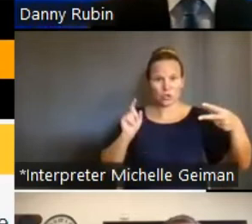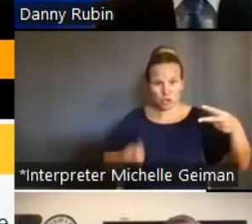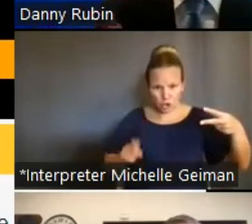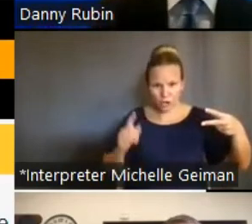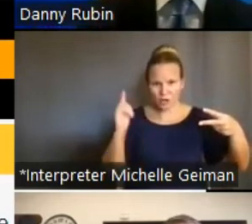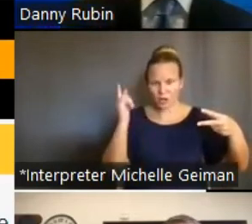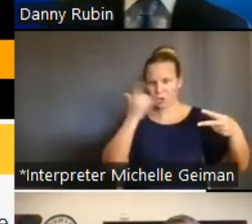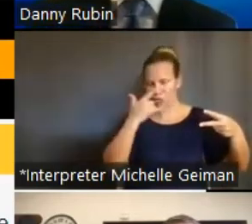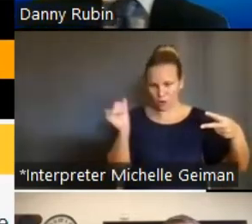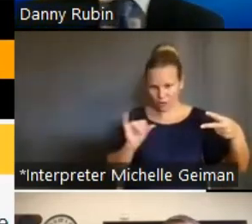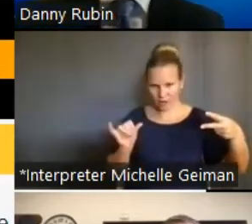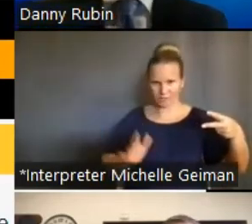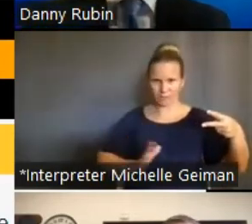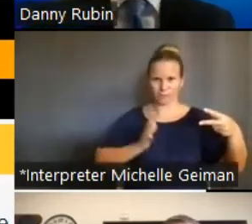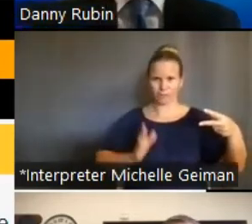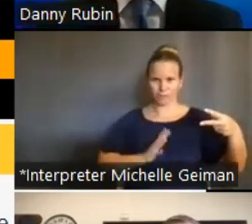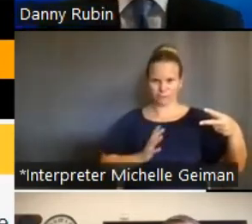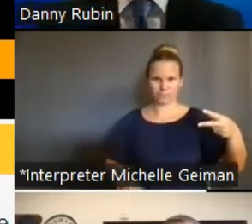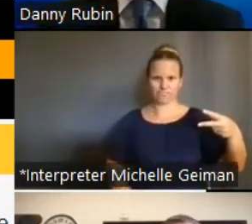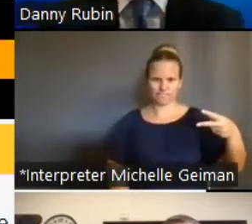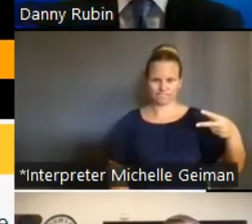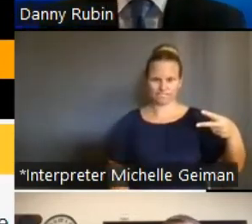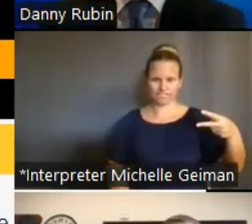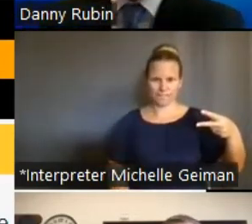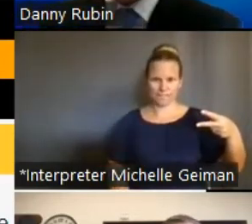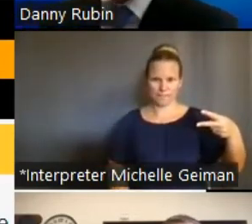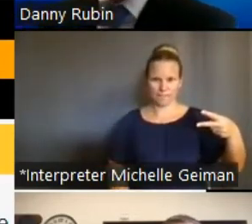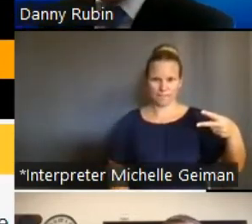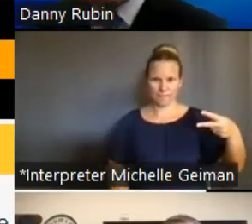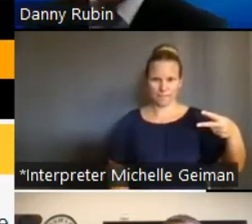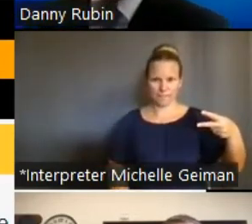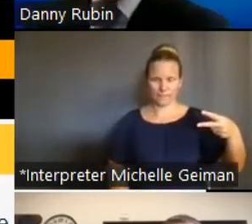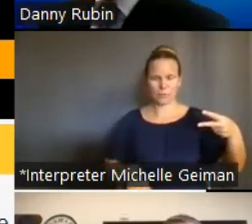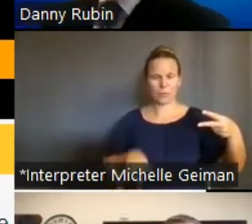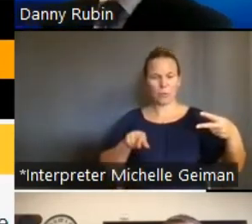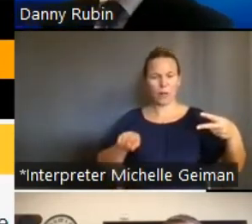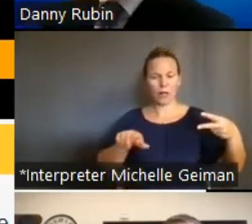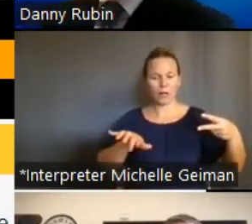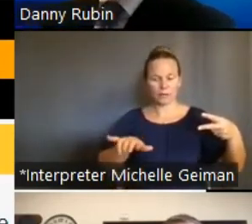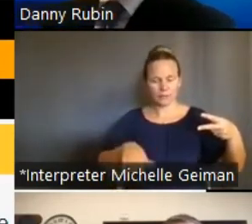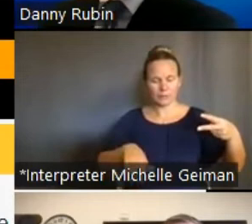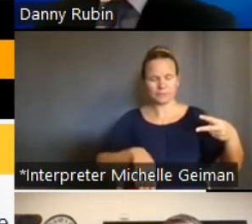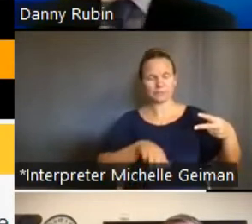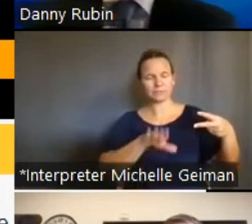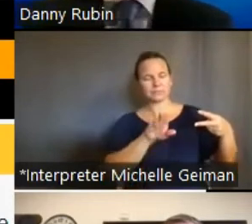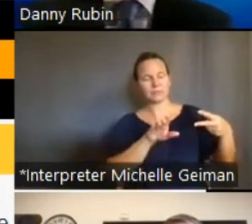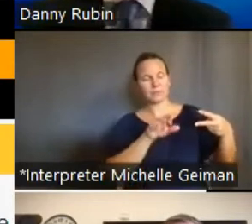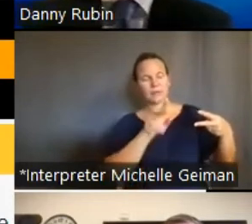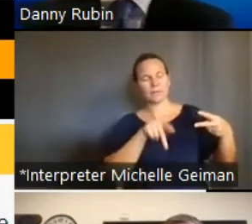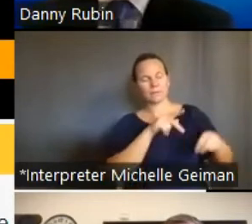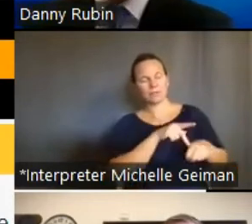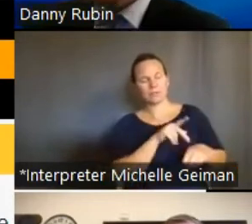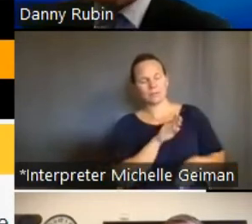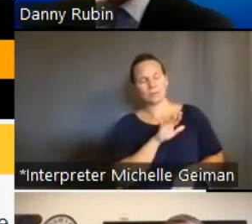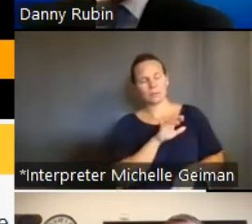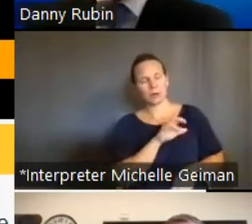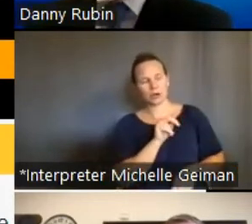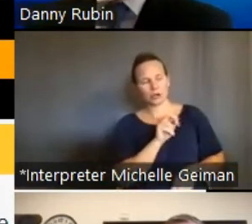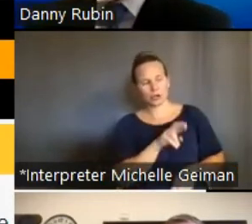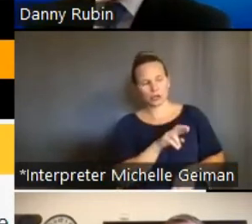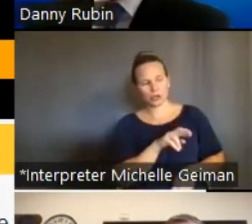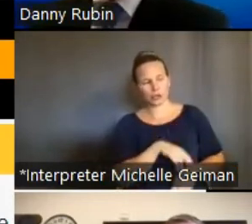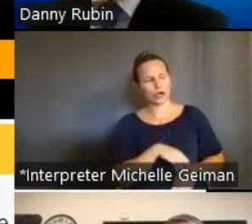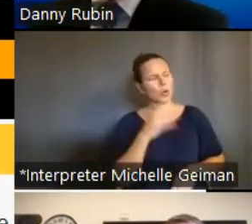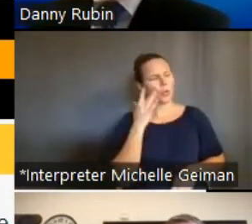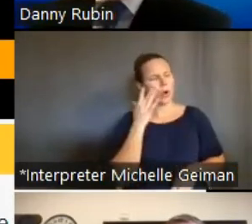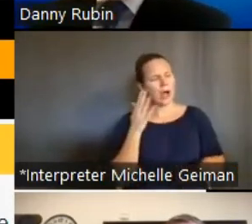we do that, I'll ask Mr. Barker, why is it important that when students leave your school, they know how to write